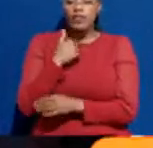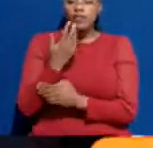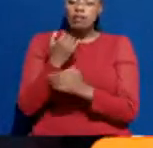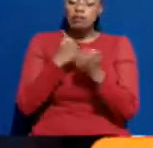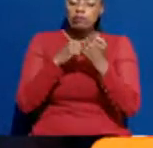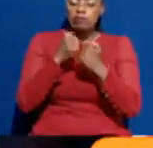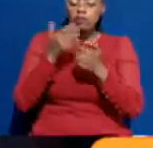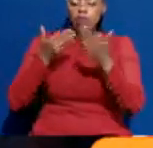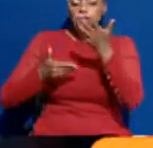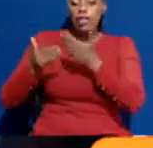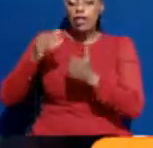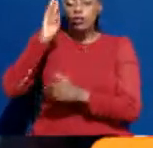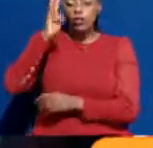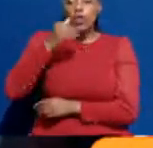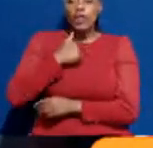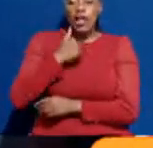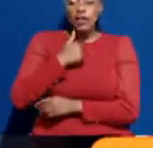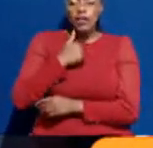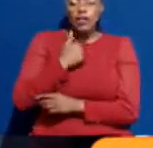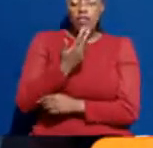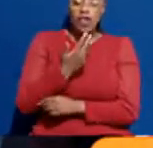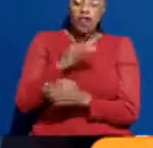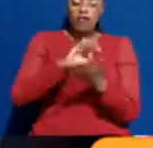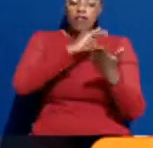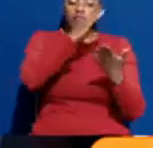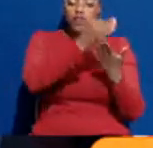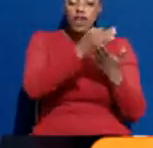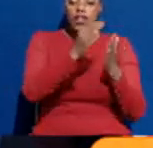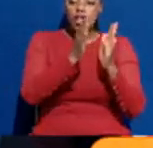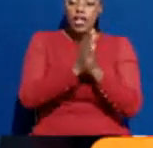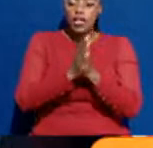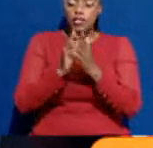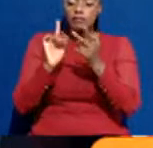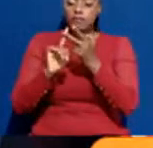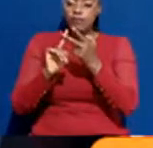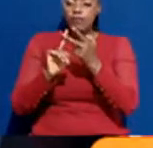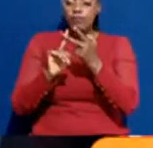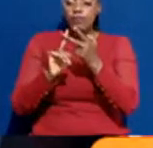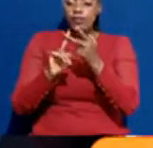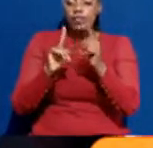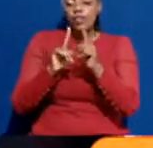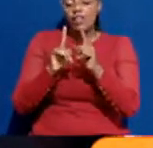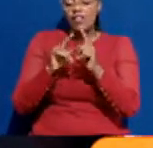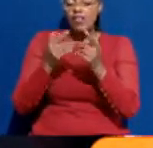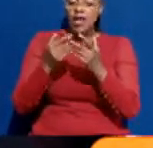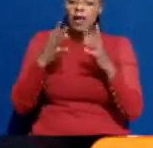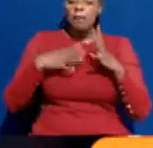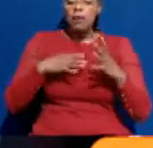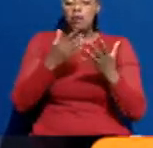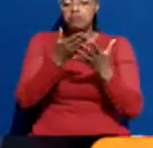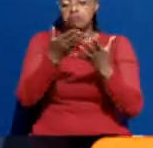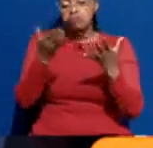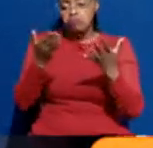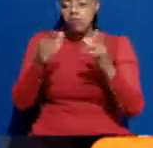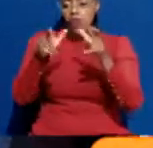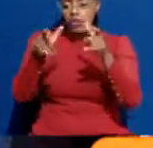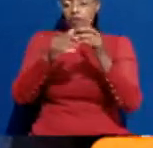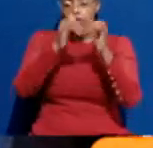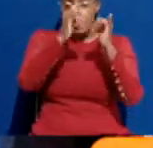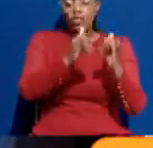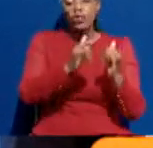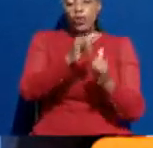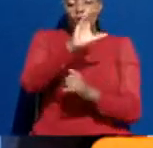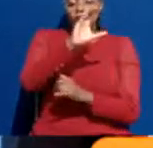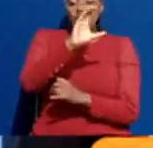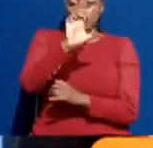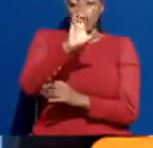robust interaction between the fund and the press at a later stage, when the PS and the new CEO will be able